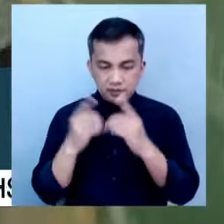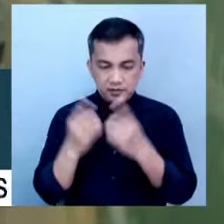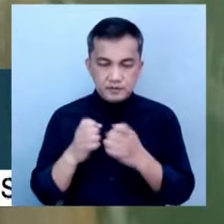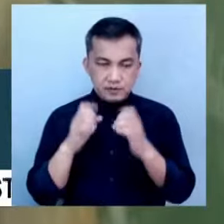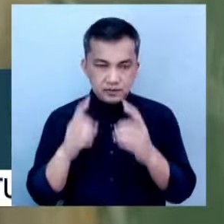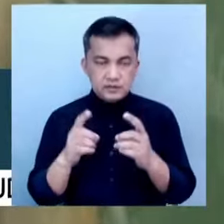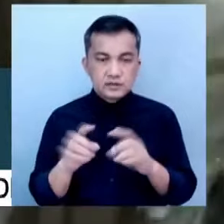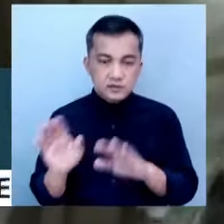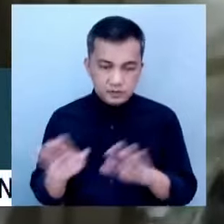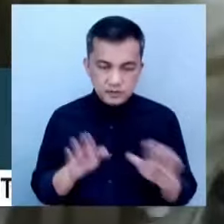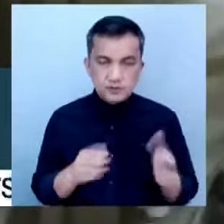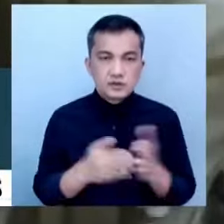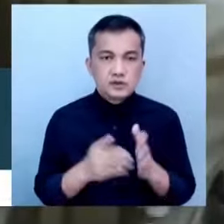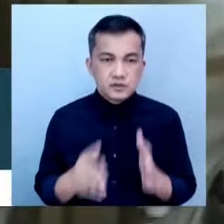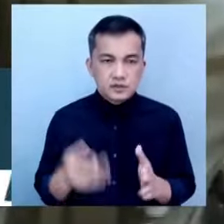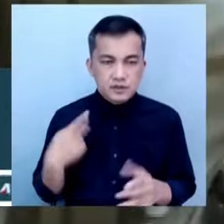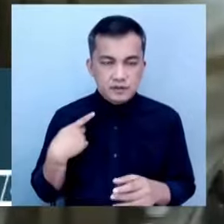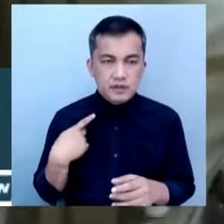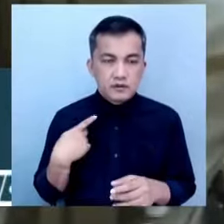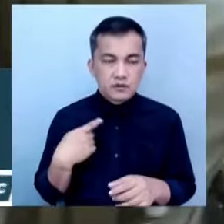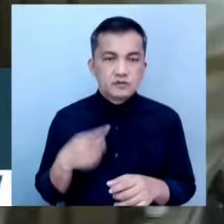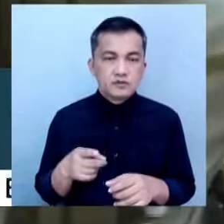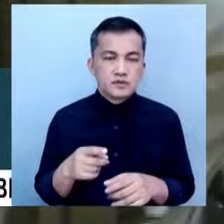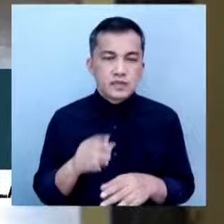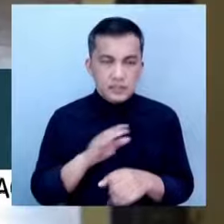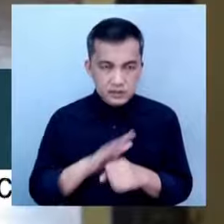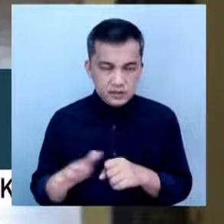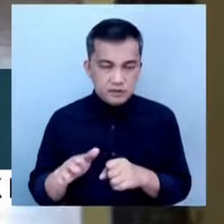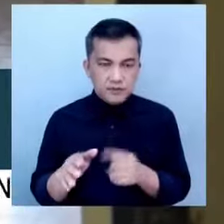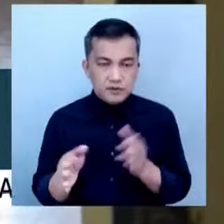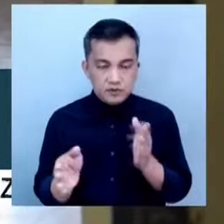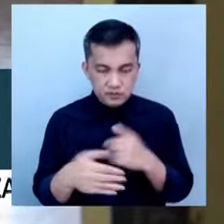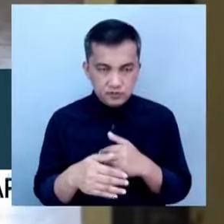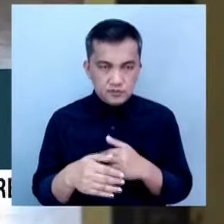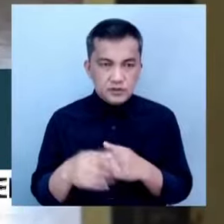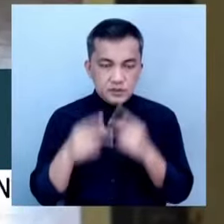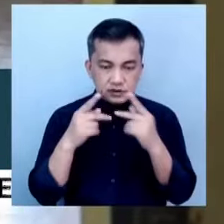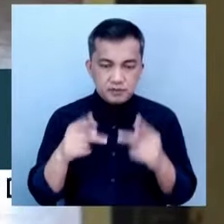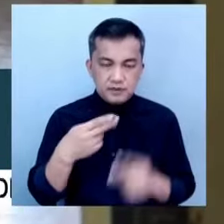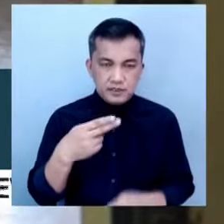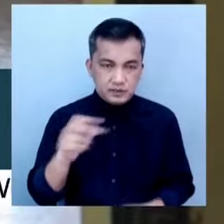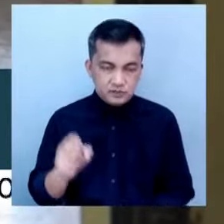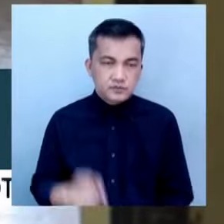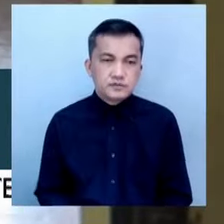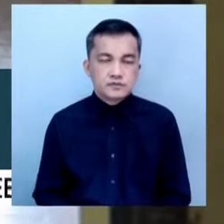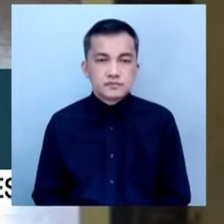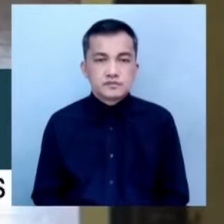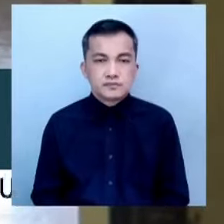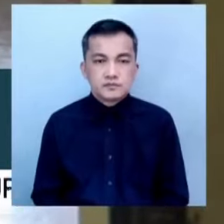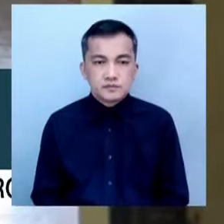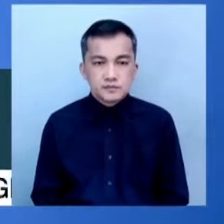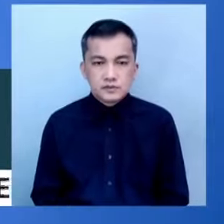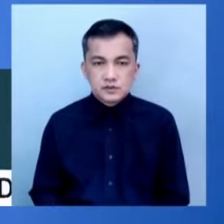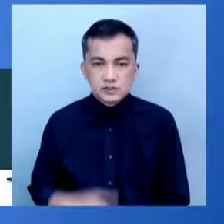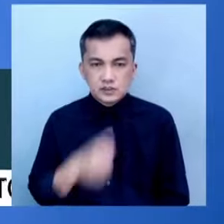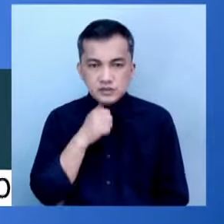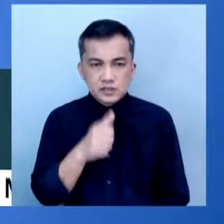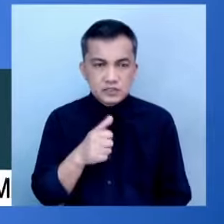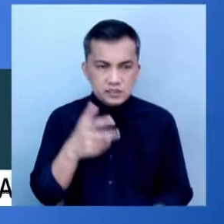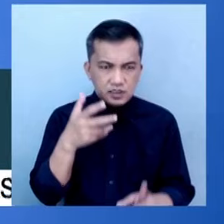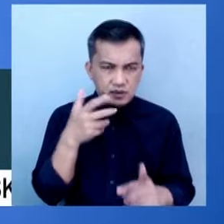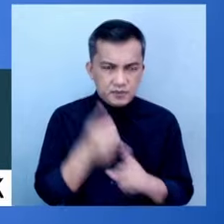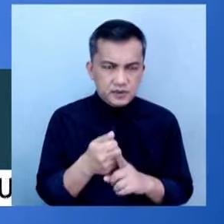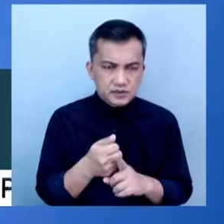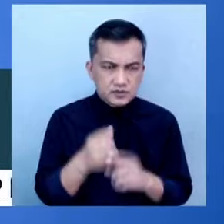students there is enough room in public high schools to accommodate them. It will not affect their education. Of course, they will